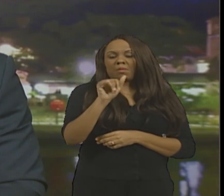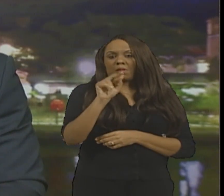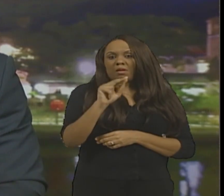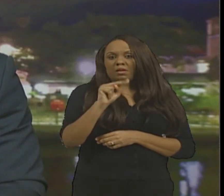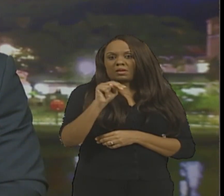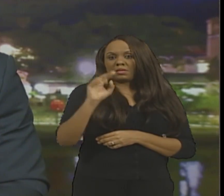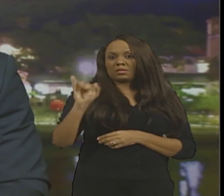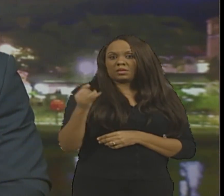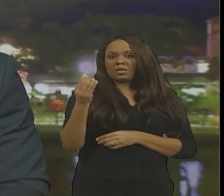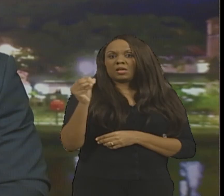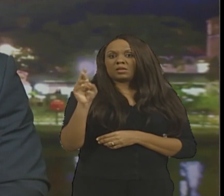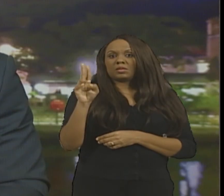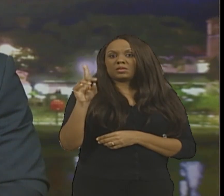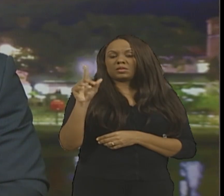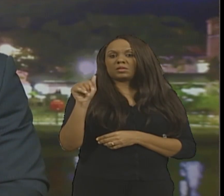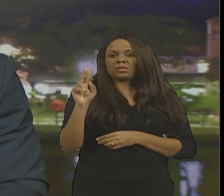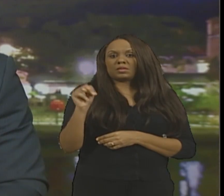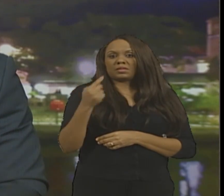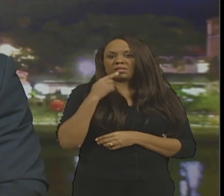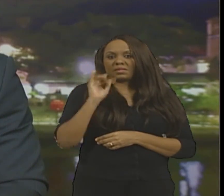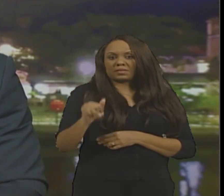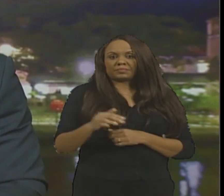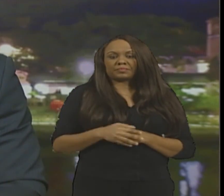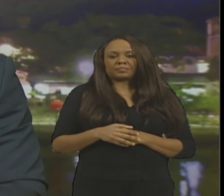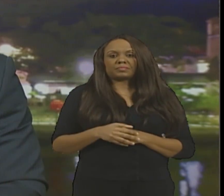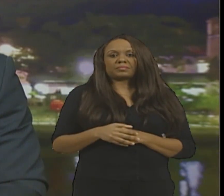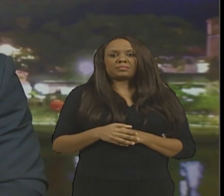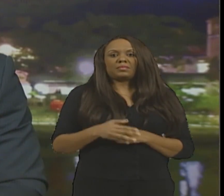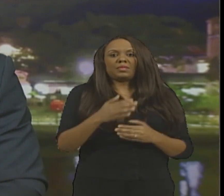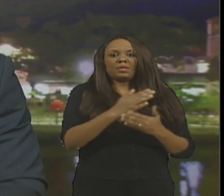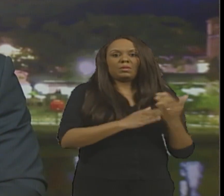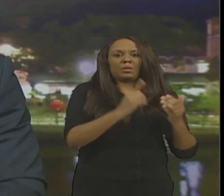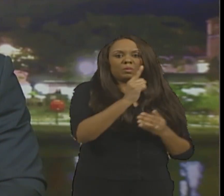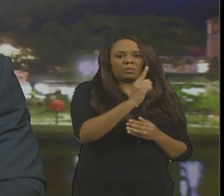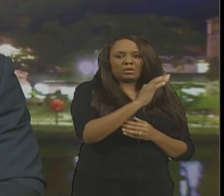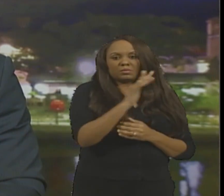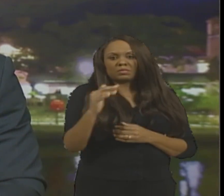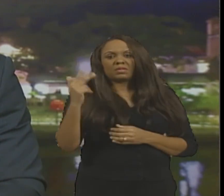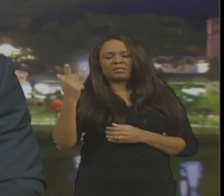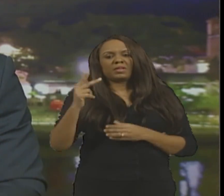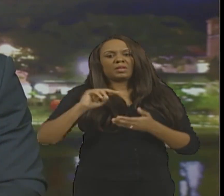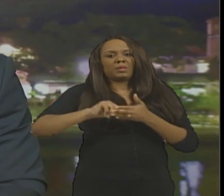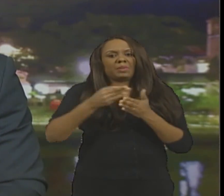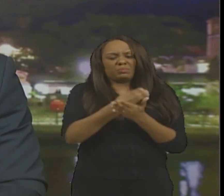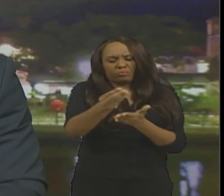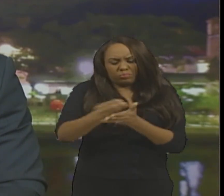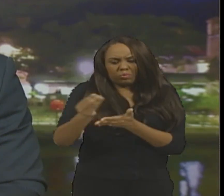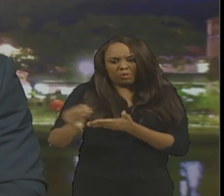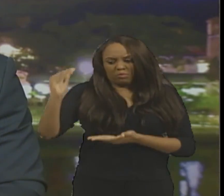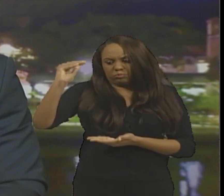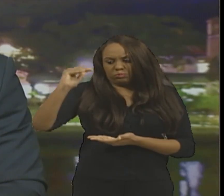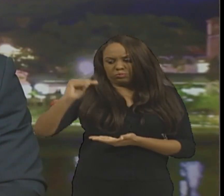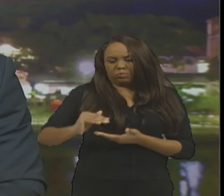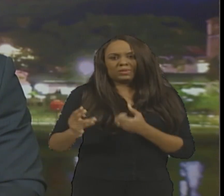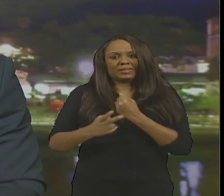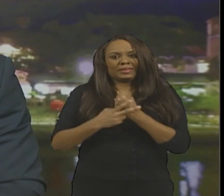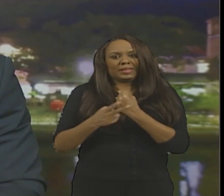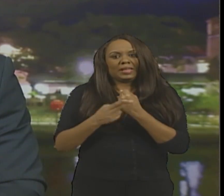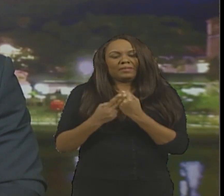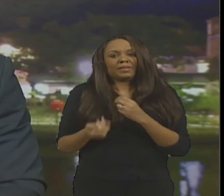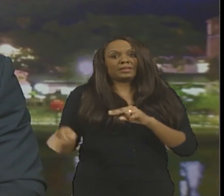Colin Jordan. The combined effect of phases 1 to 3 is expected to reduce expenditure and raise